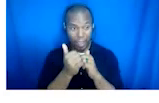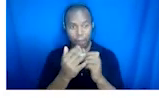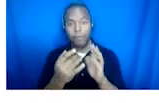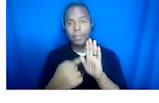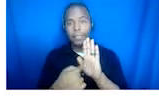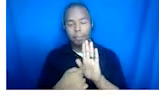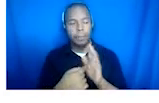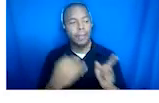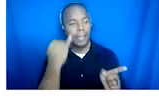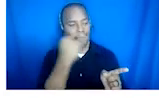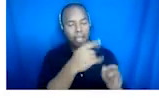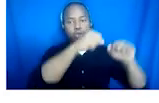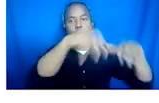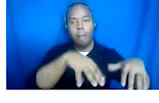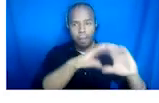refund.